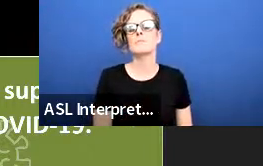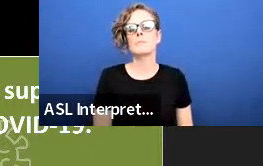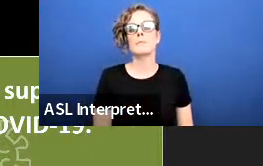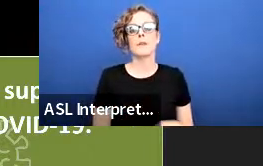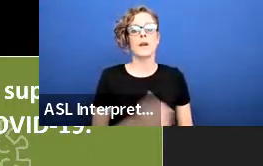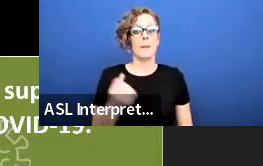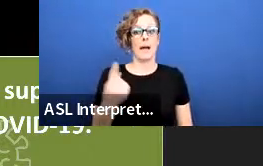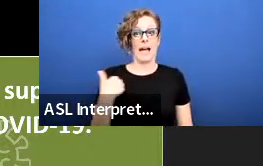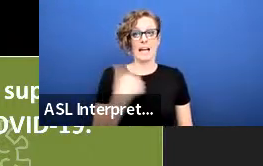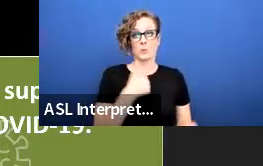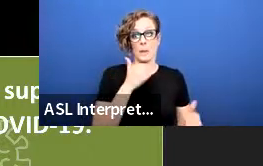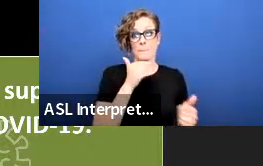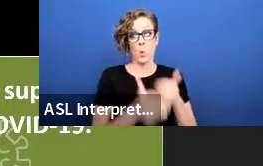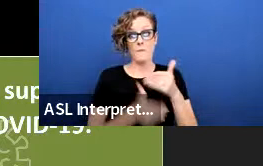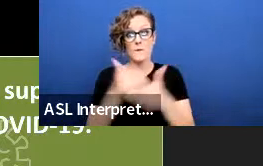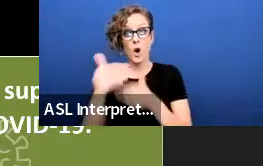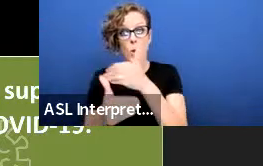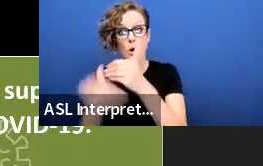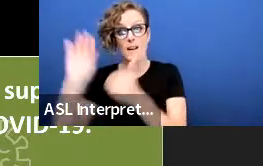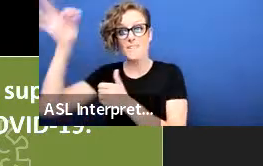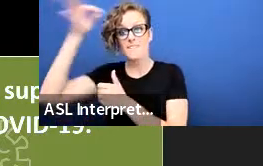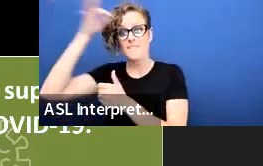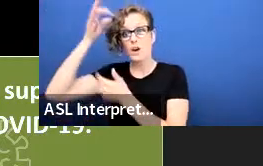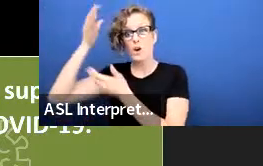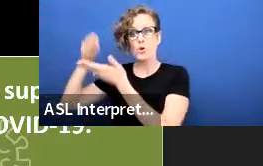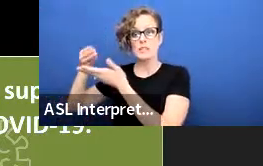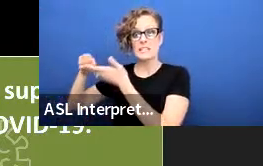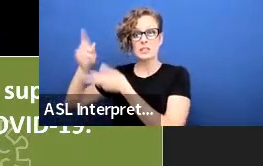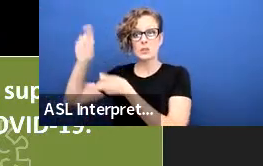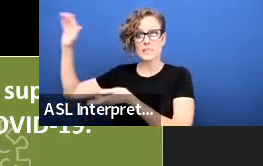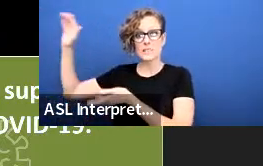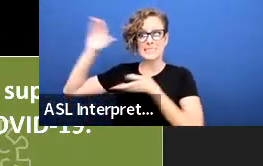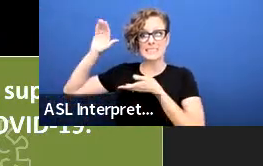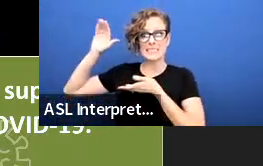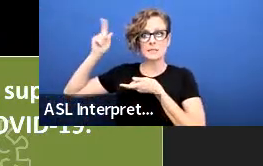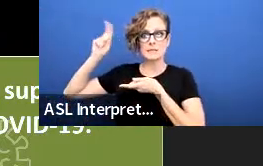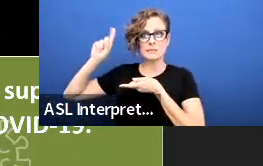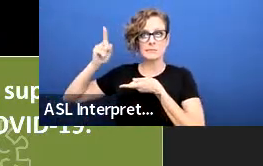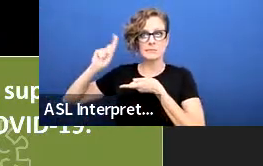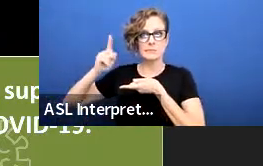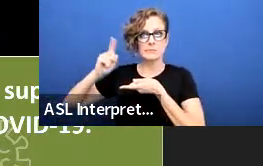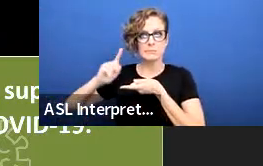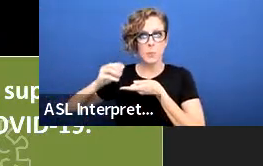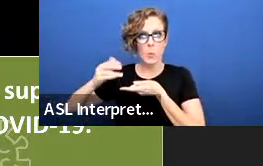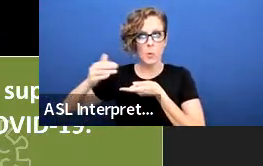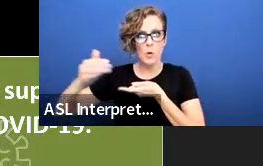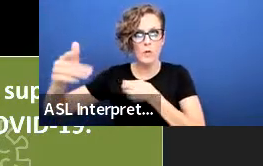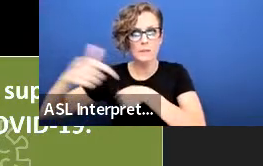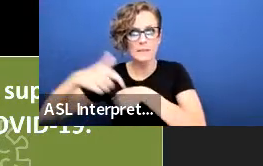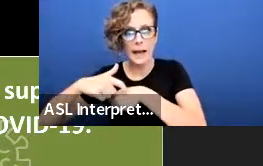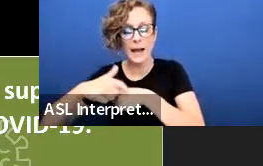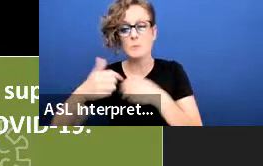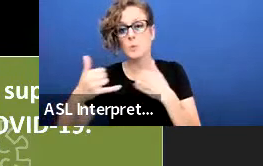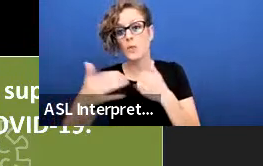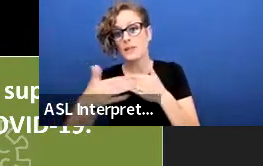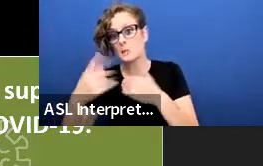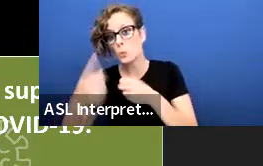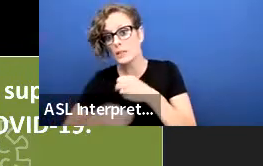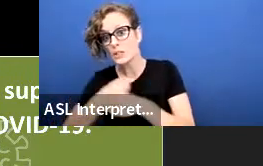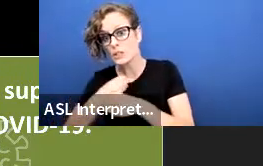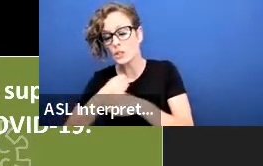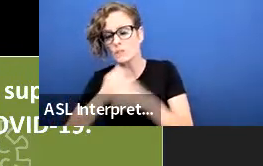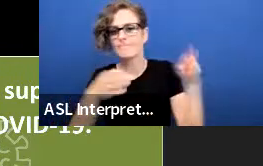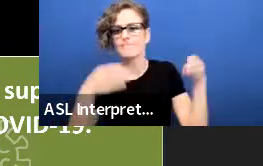resources, federal resources, are going to start dwindling slowly. So in the next year, we really want to focus our attention to uninsured